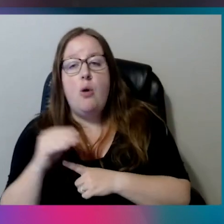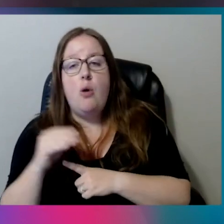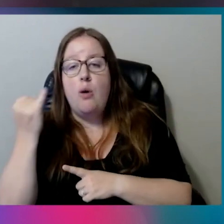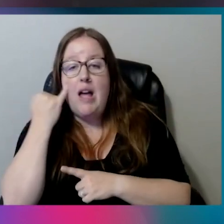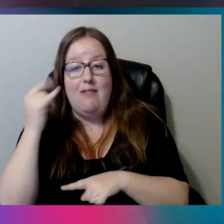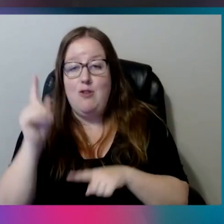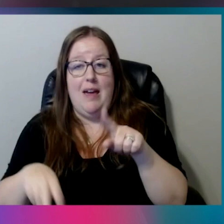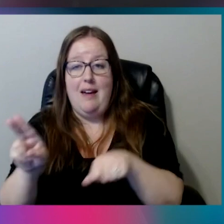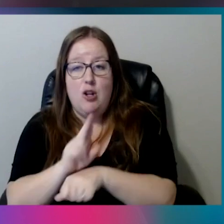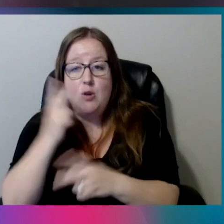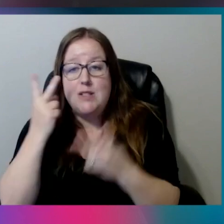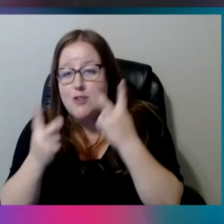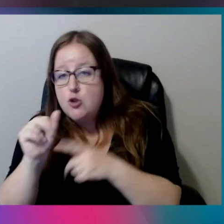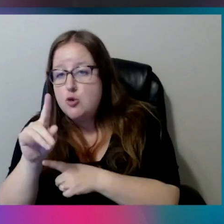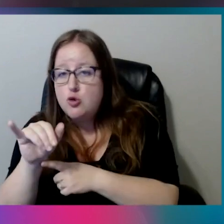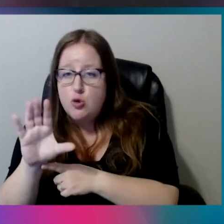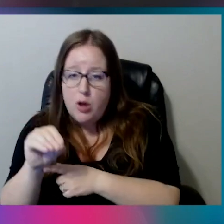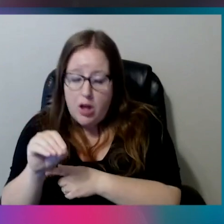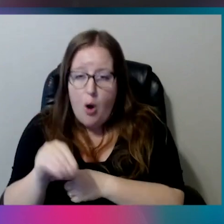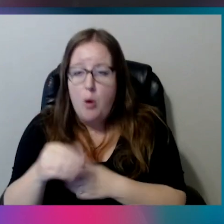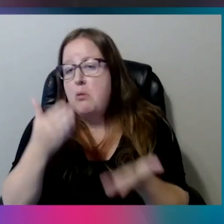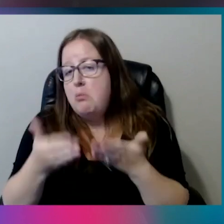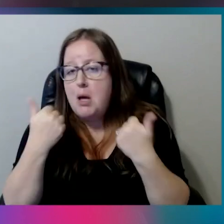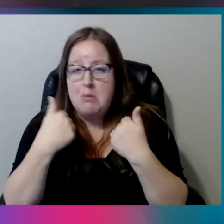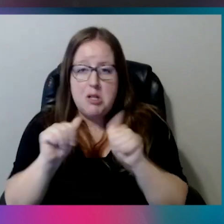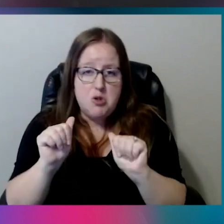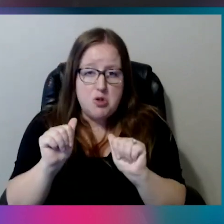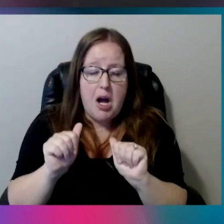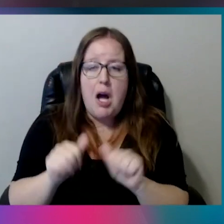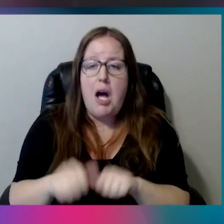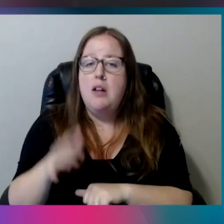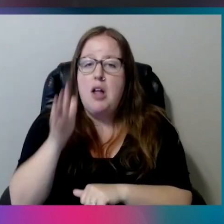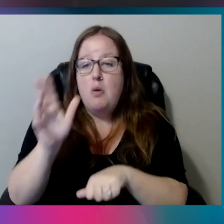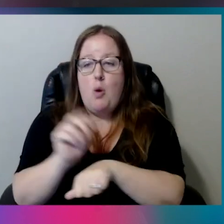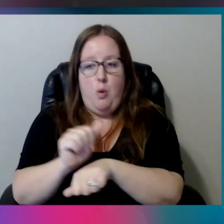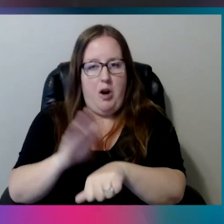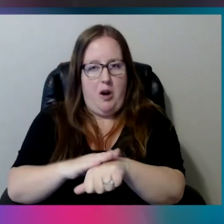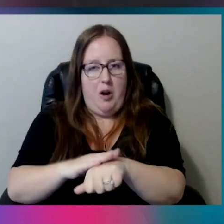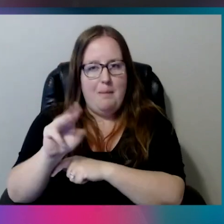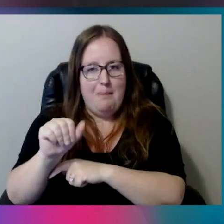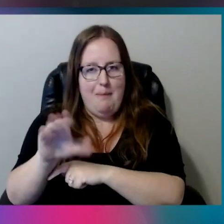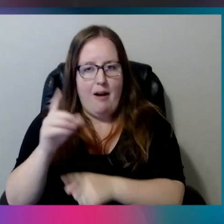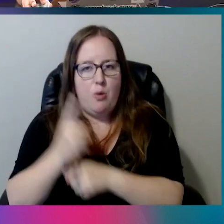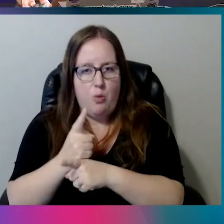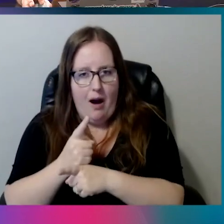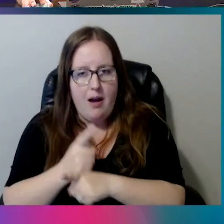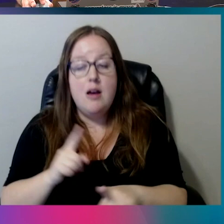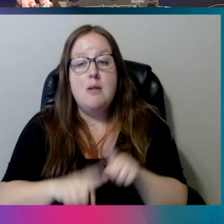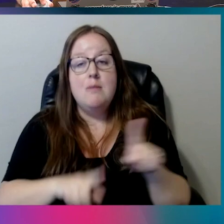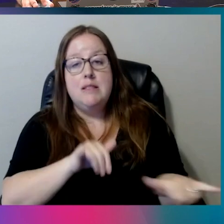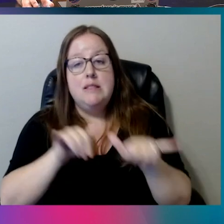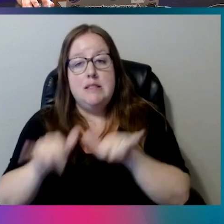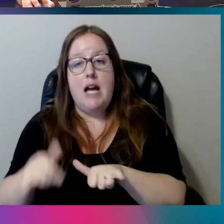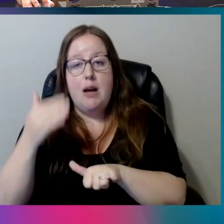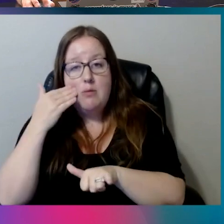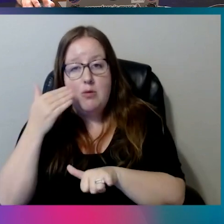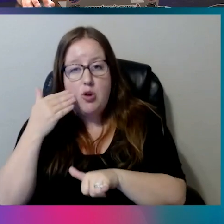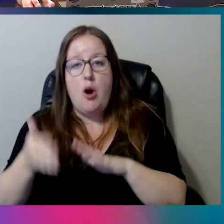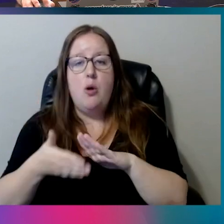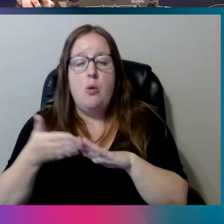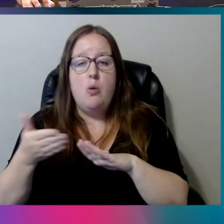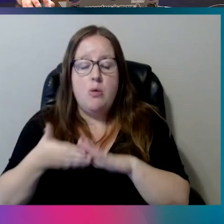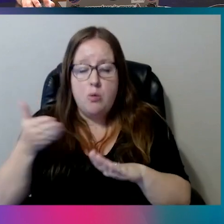Visual Studio or Visual Studio Code, maybe you want to try JetBrains Rider. It'll work on your Mac, right? But similarly in here, you can go to the JetBrains Marketplace. You can download